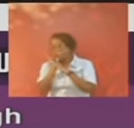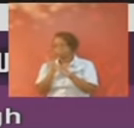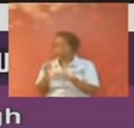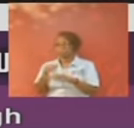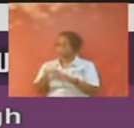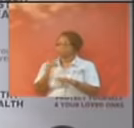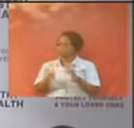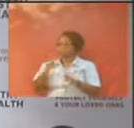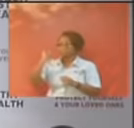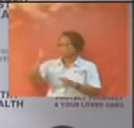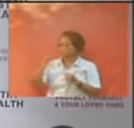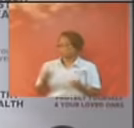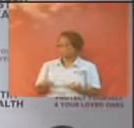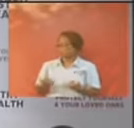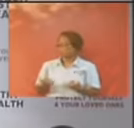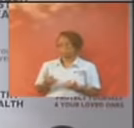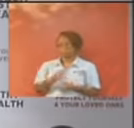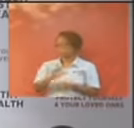Thank you.